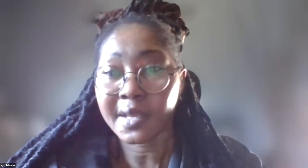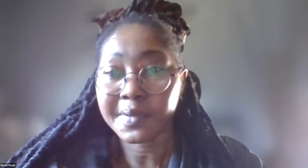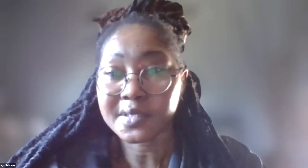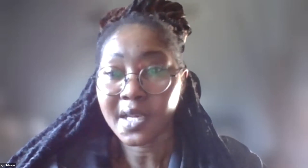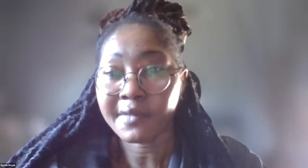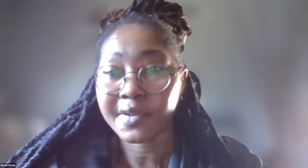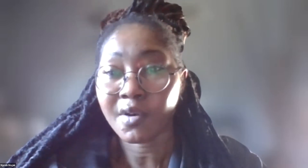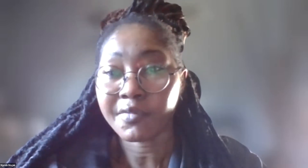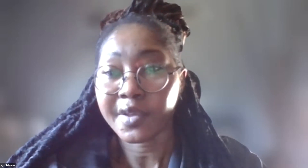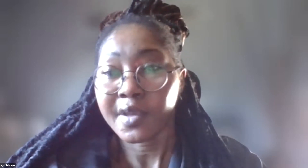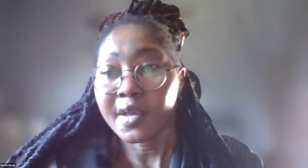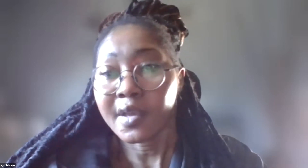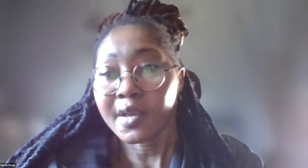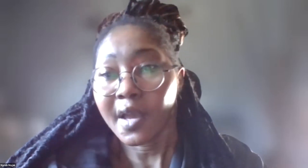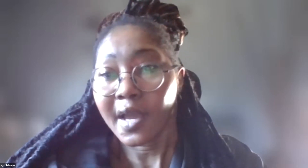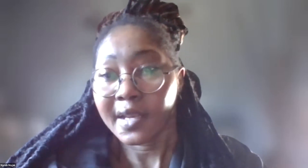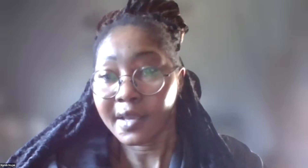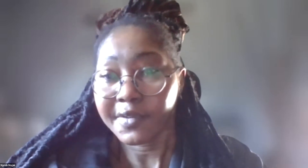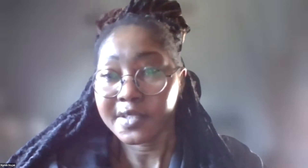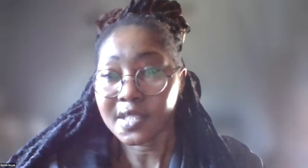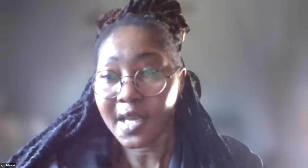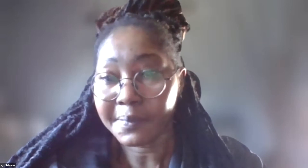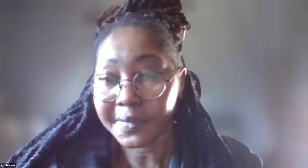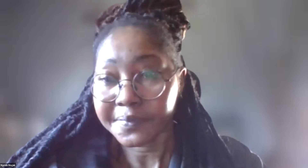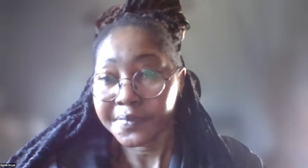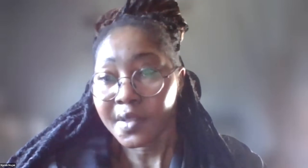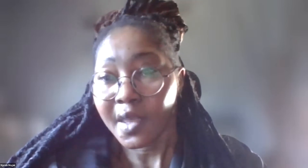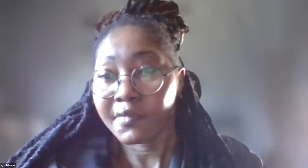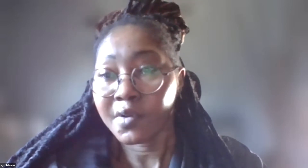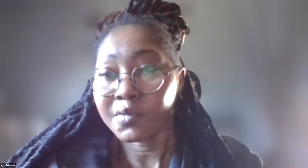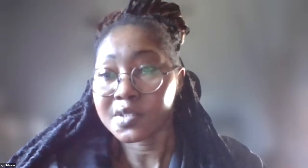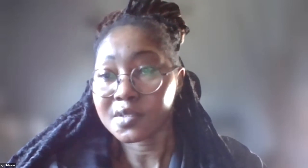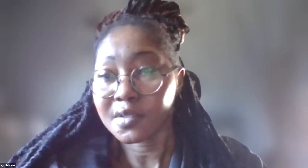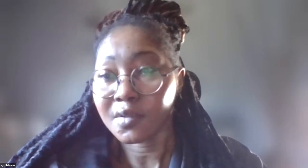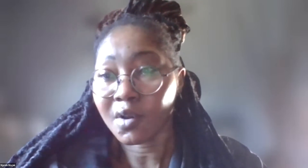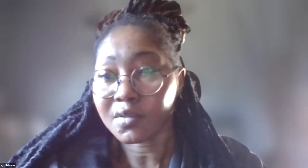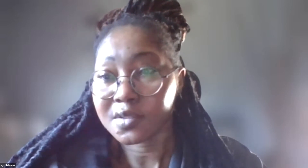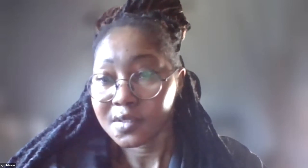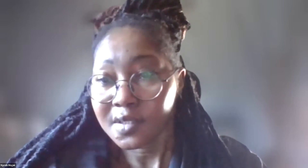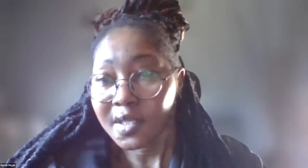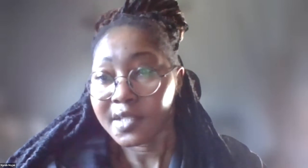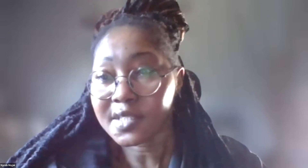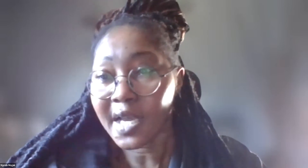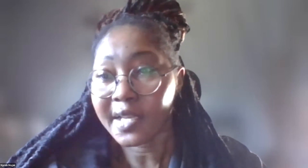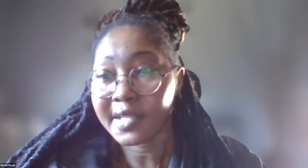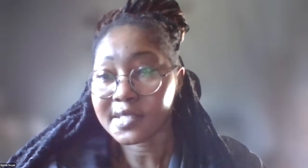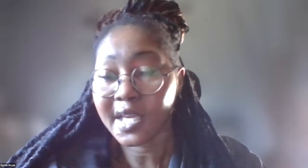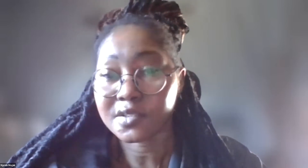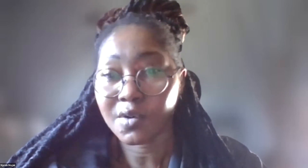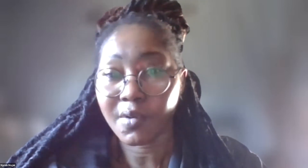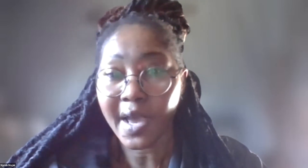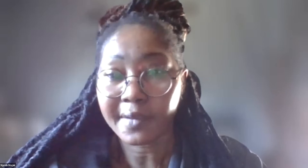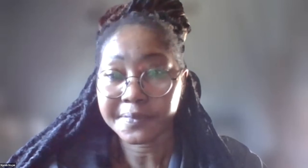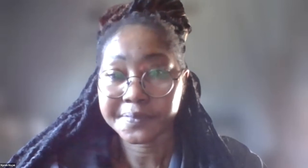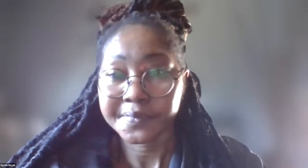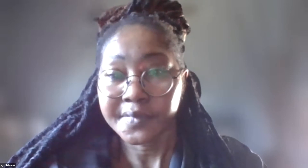my neighbors and having coffee at a cafe didn't happen. Everyone was locked inside and scared